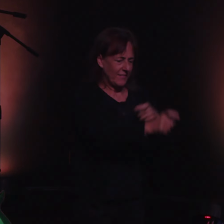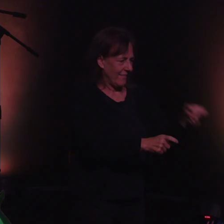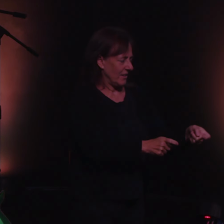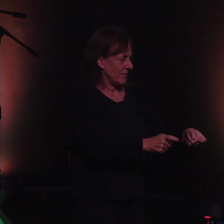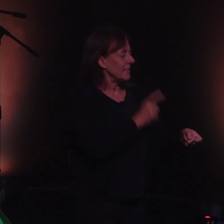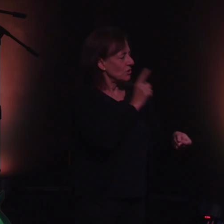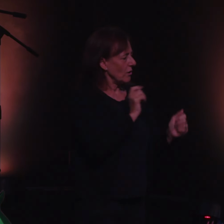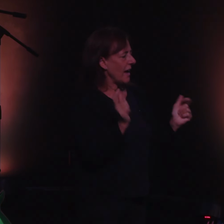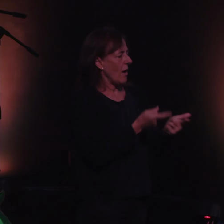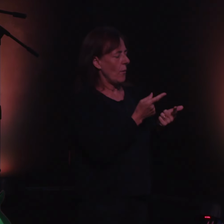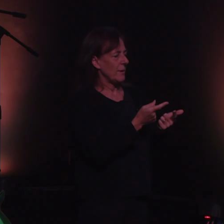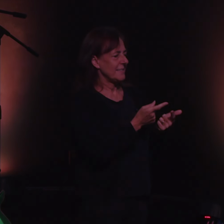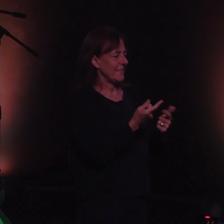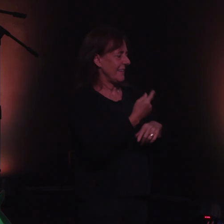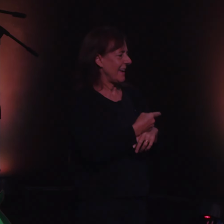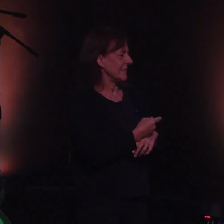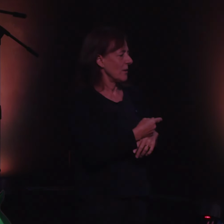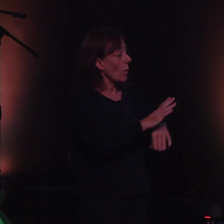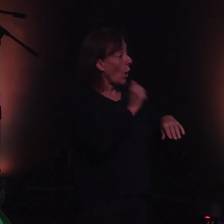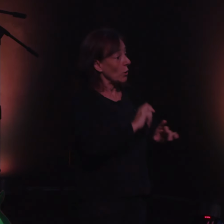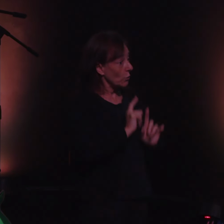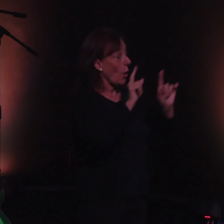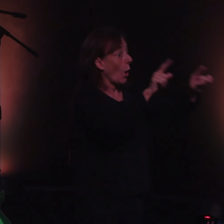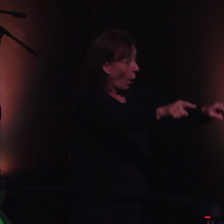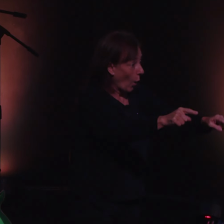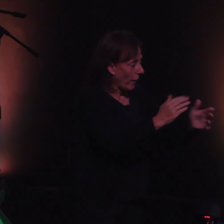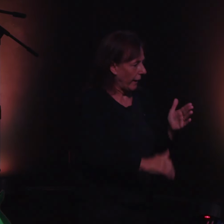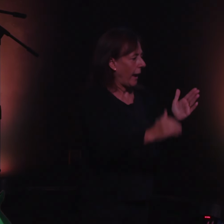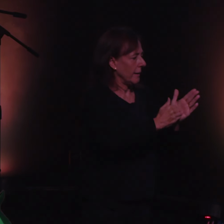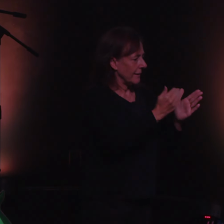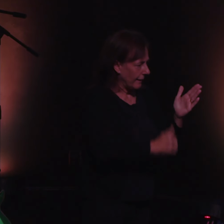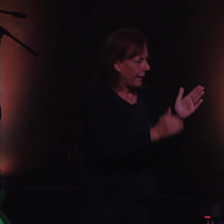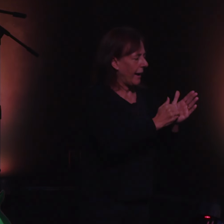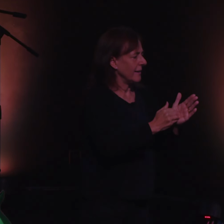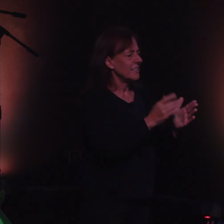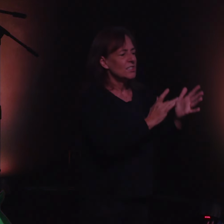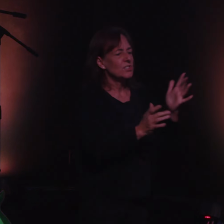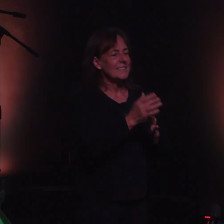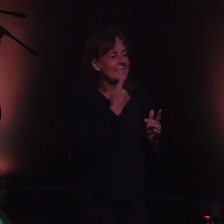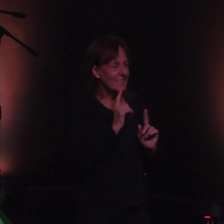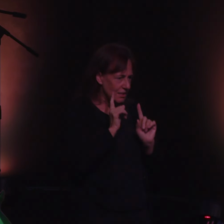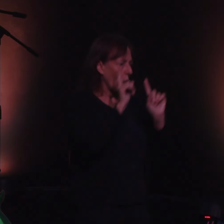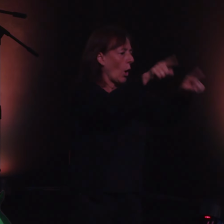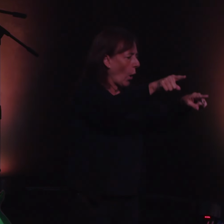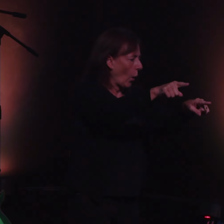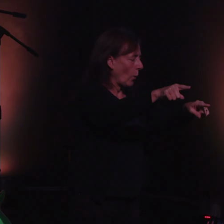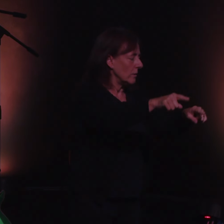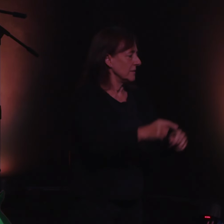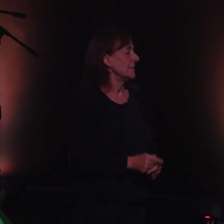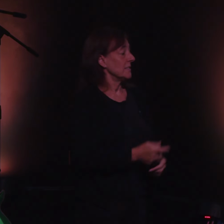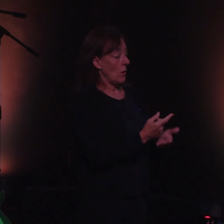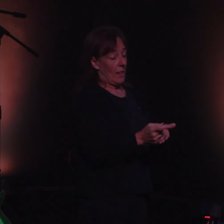surely I'm with you always to the very end of the age." We're called to go over and over again. Jesus says, go. And so last